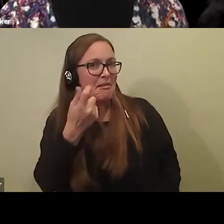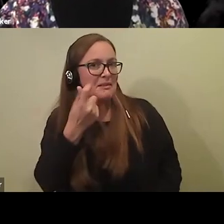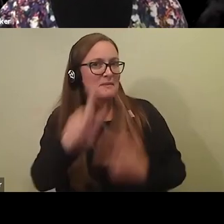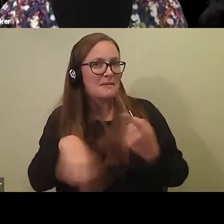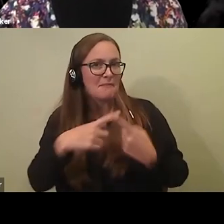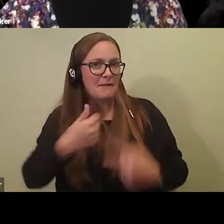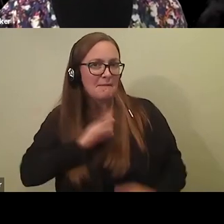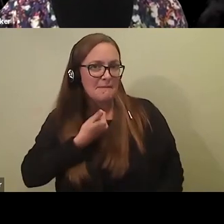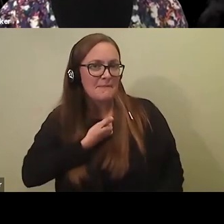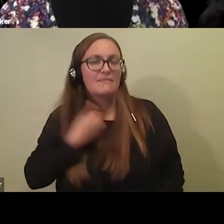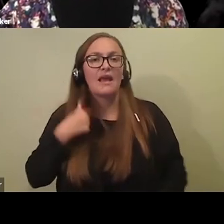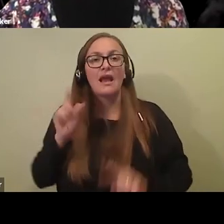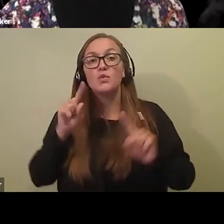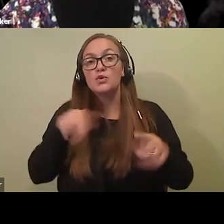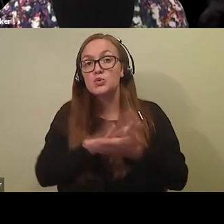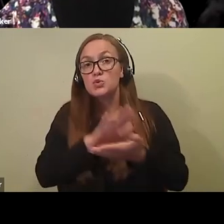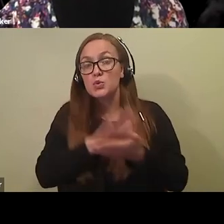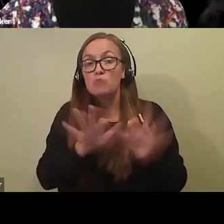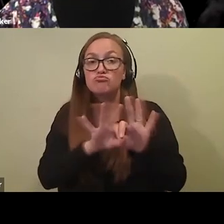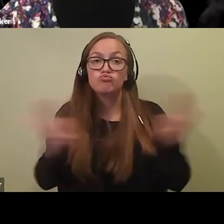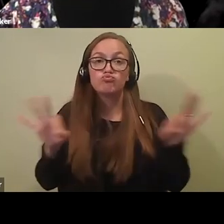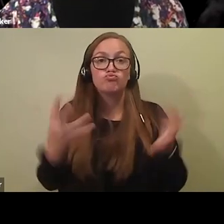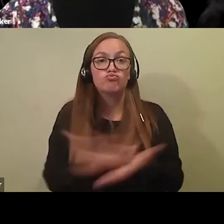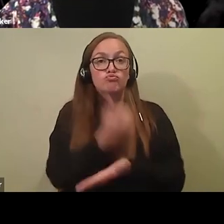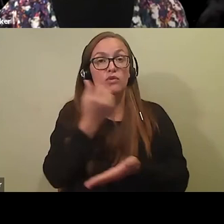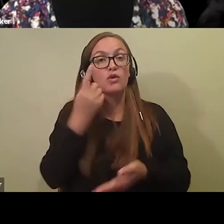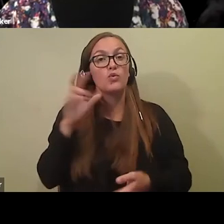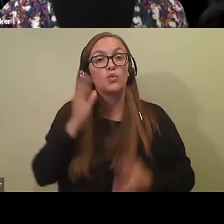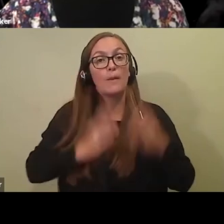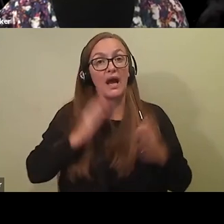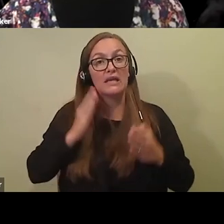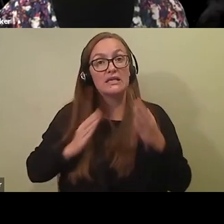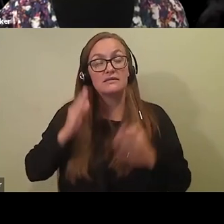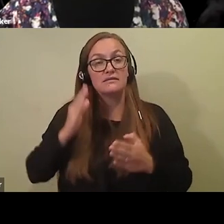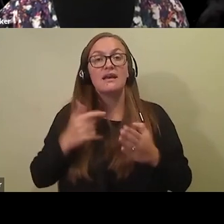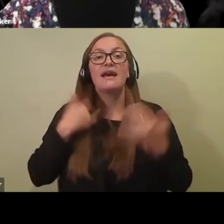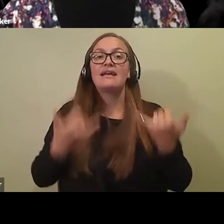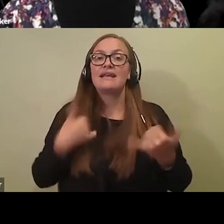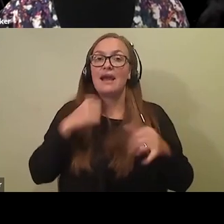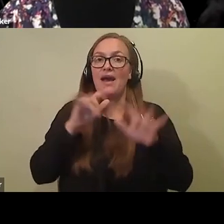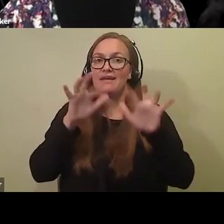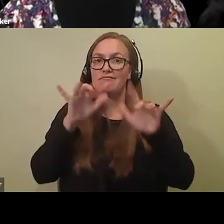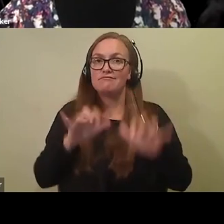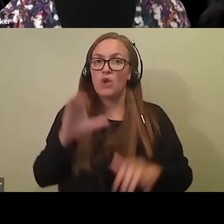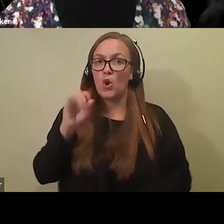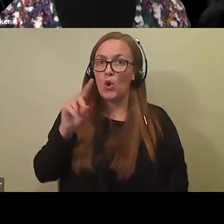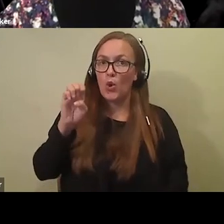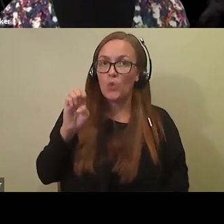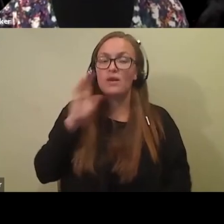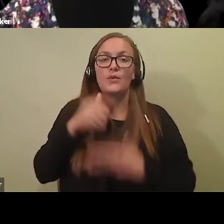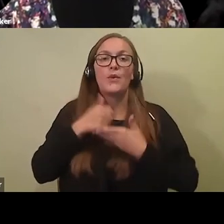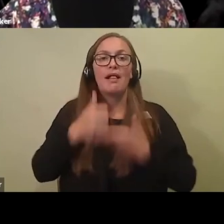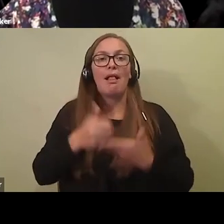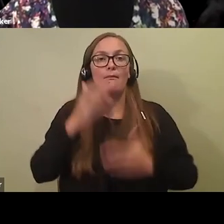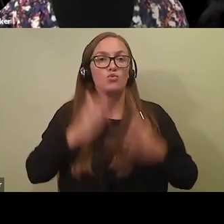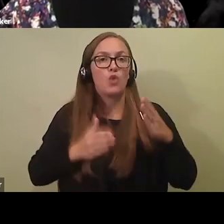to school and I got a degree in robotics, and now I'm working as a software engineer and I write code that basically helps robots perceive their environment